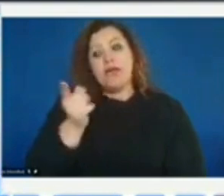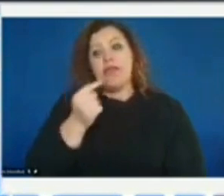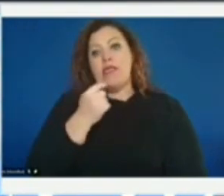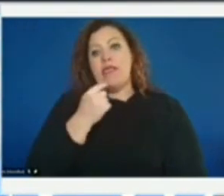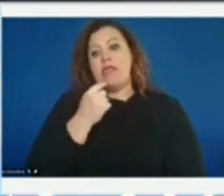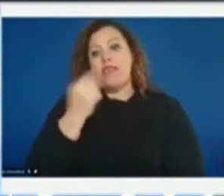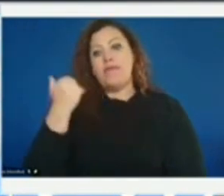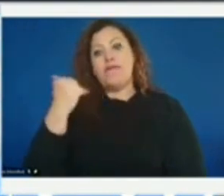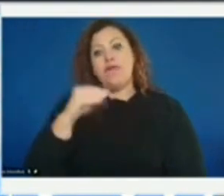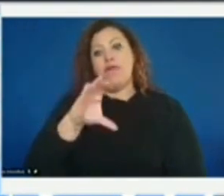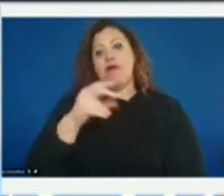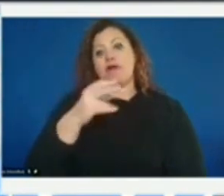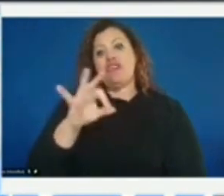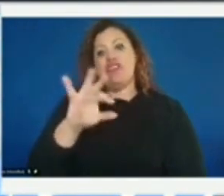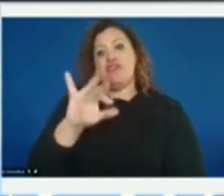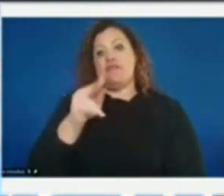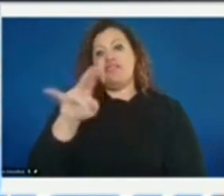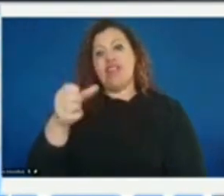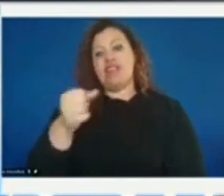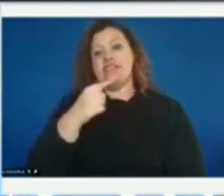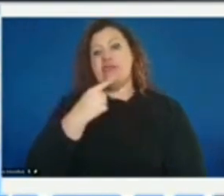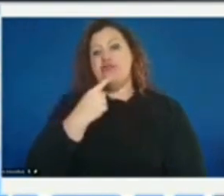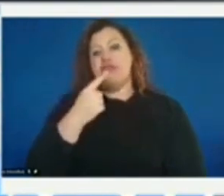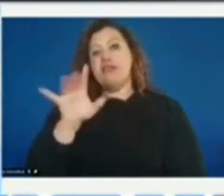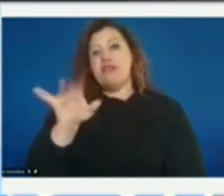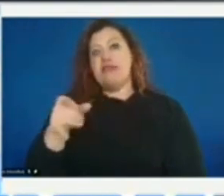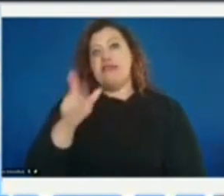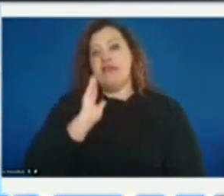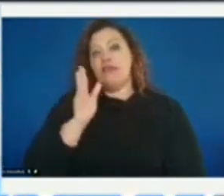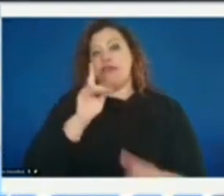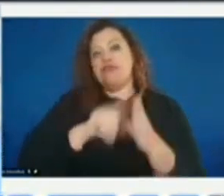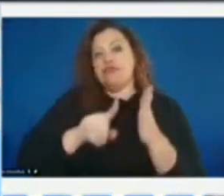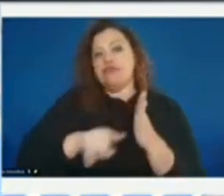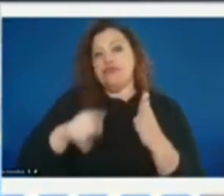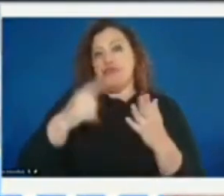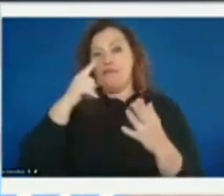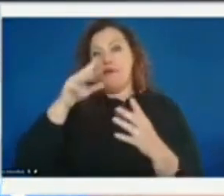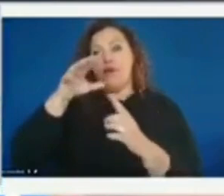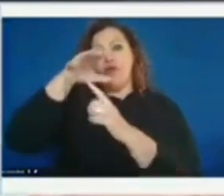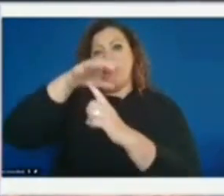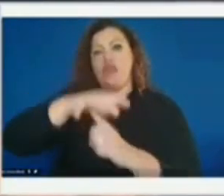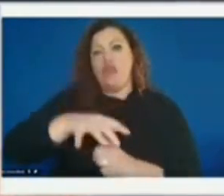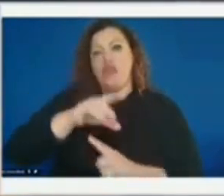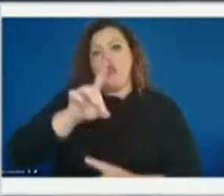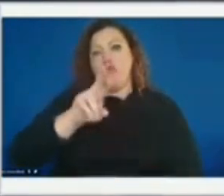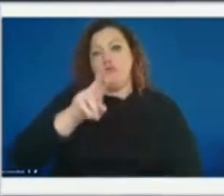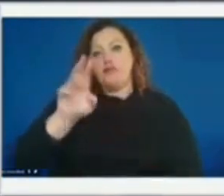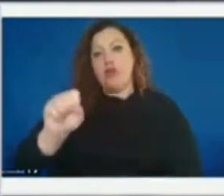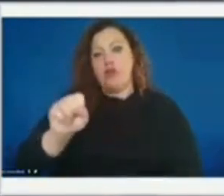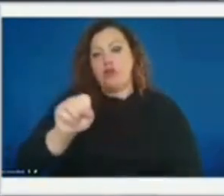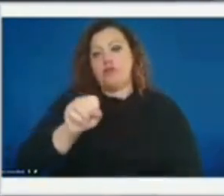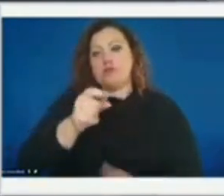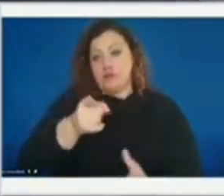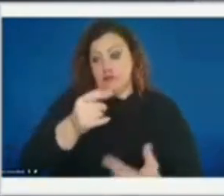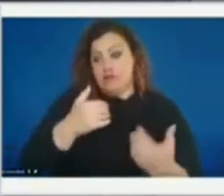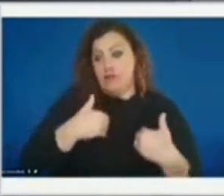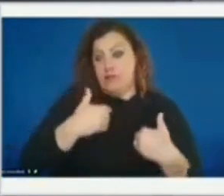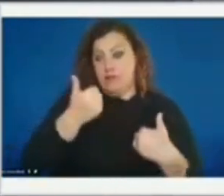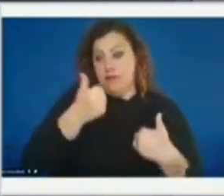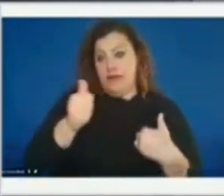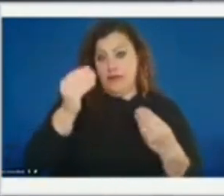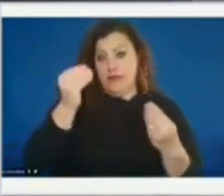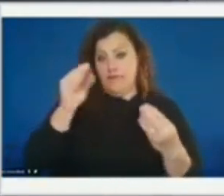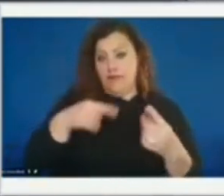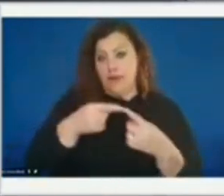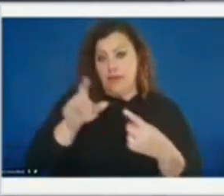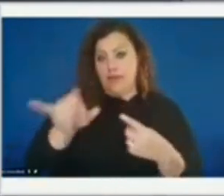some emergency situations. Is there any more info on where those purchased, when will that launch, anything like that? We're still working on